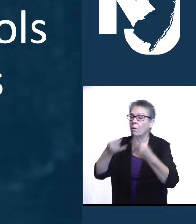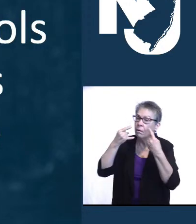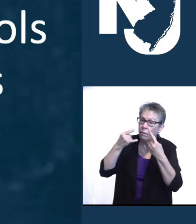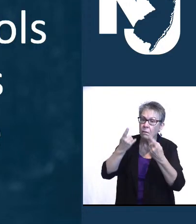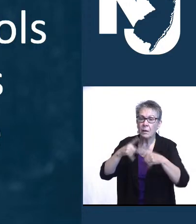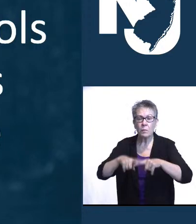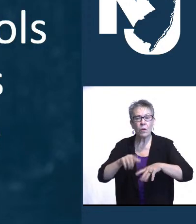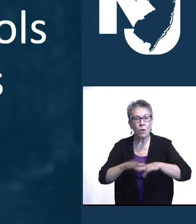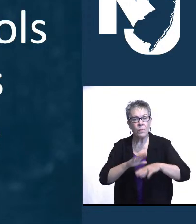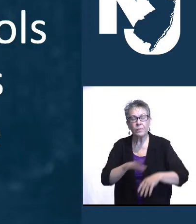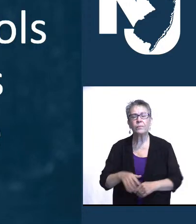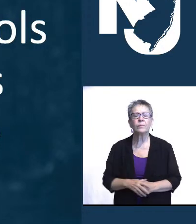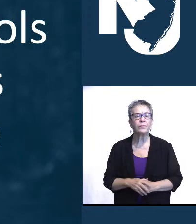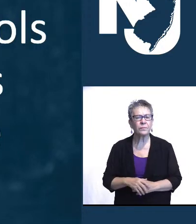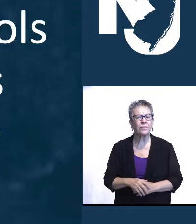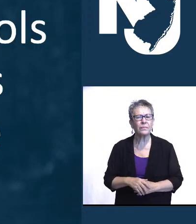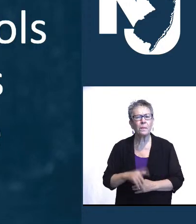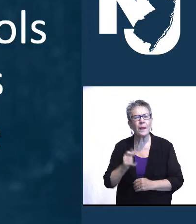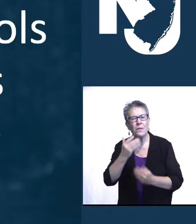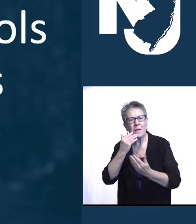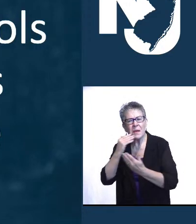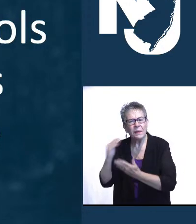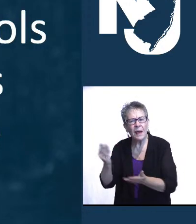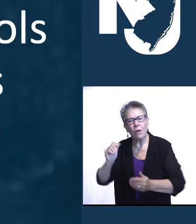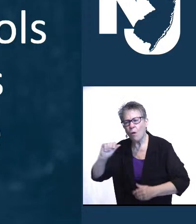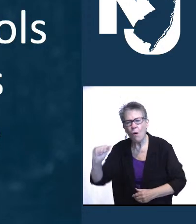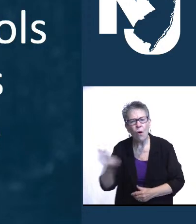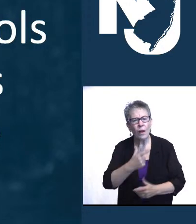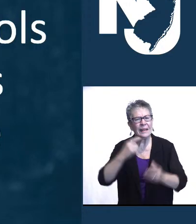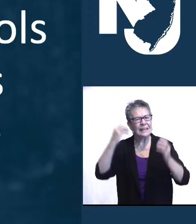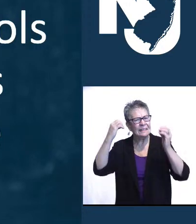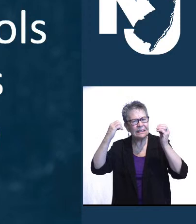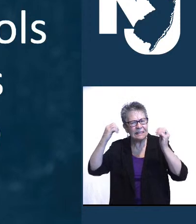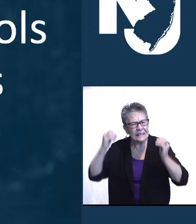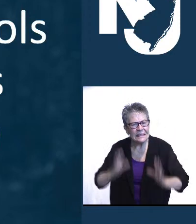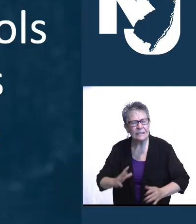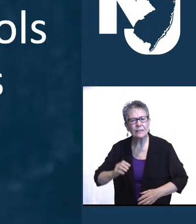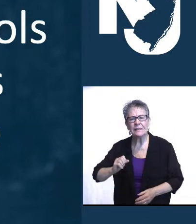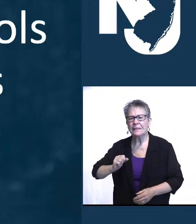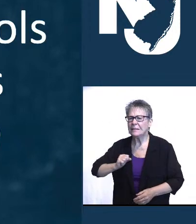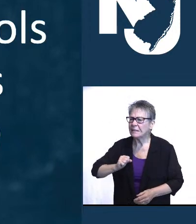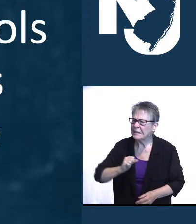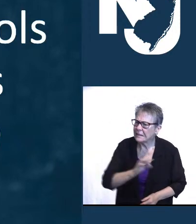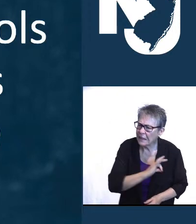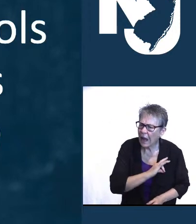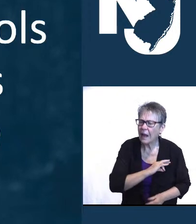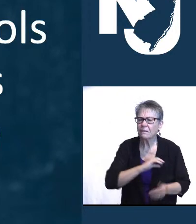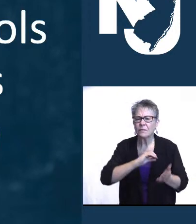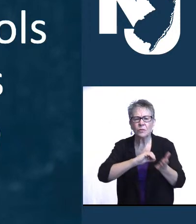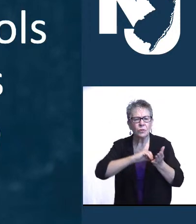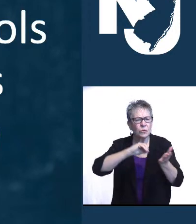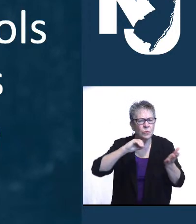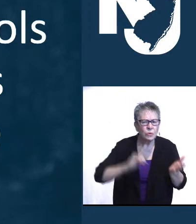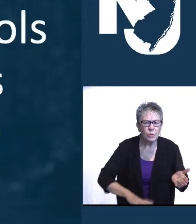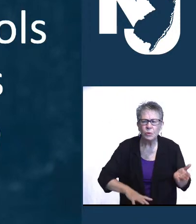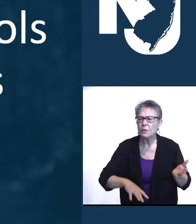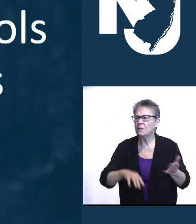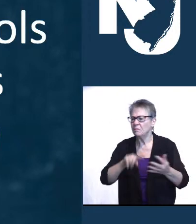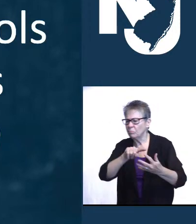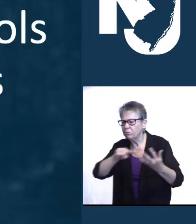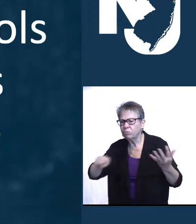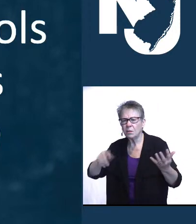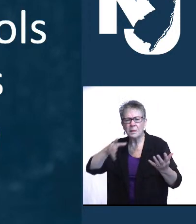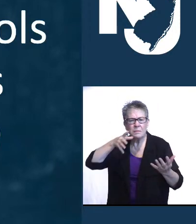your masks day in and day out without problem or protest. You truly represent our highest New